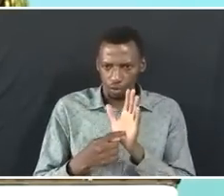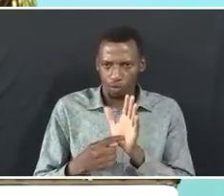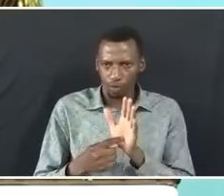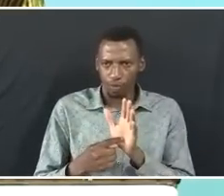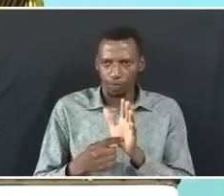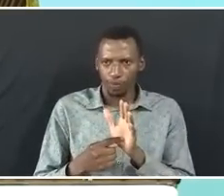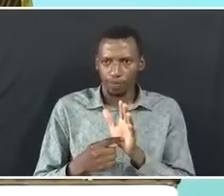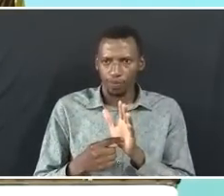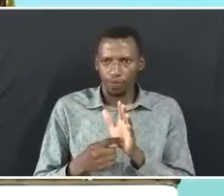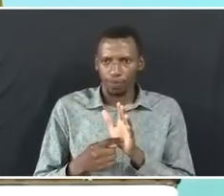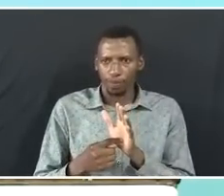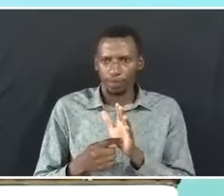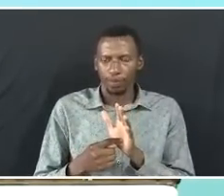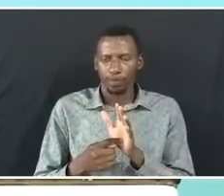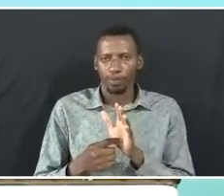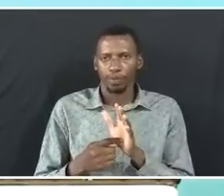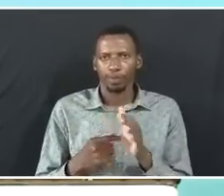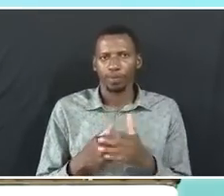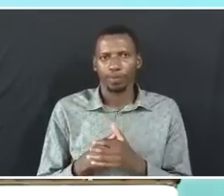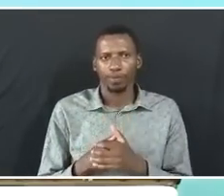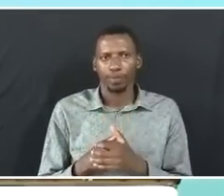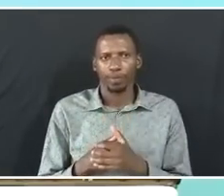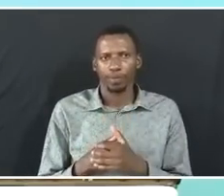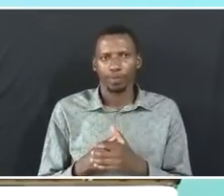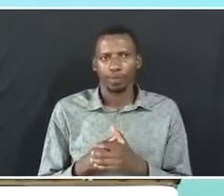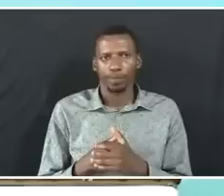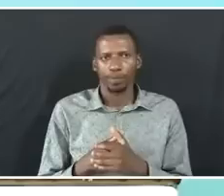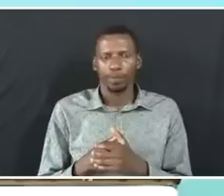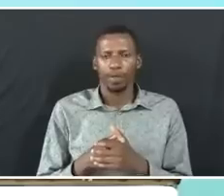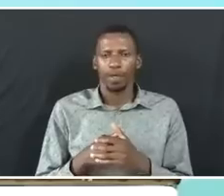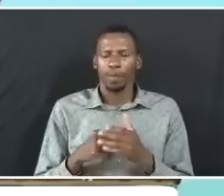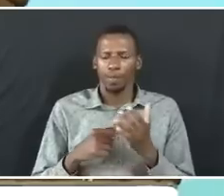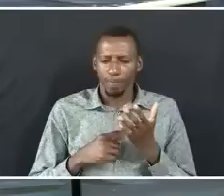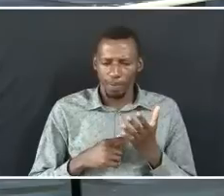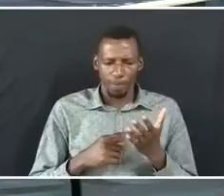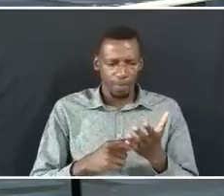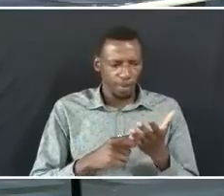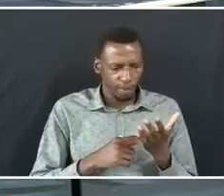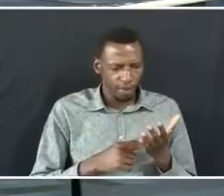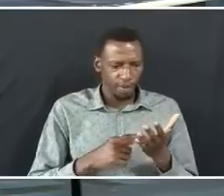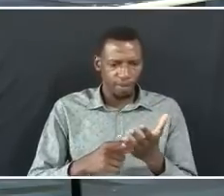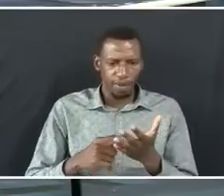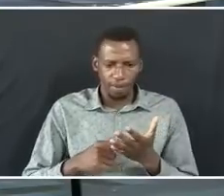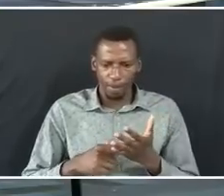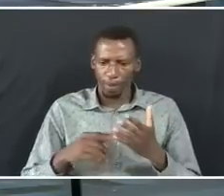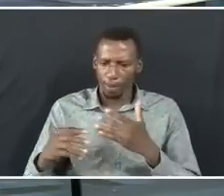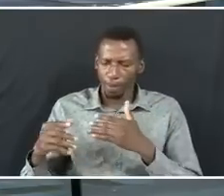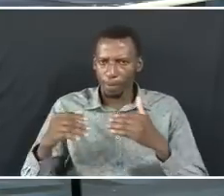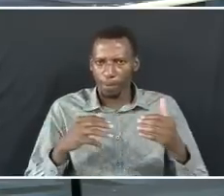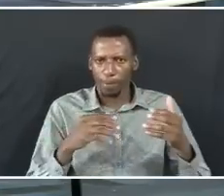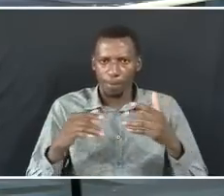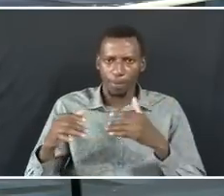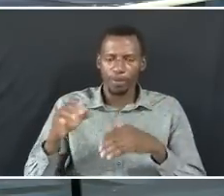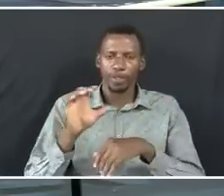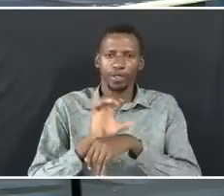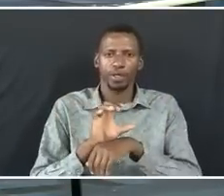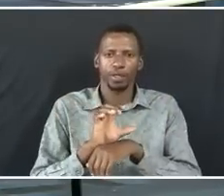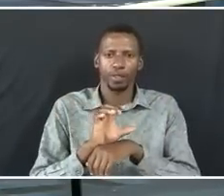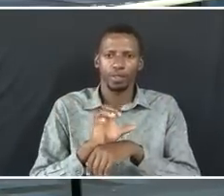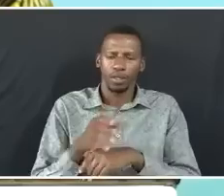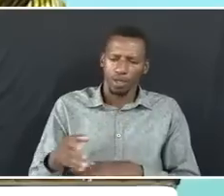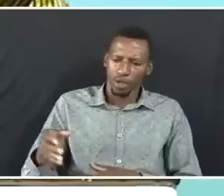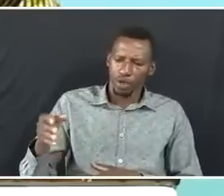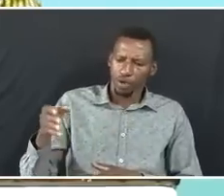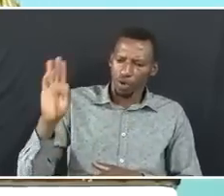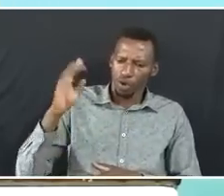a misapprehension. There was a debate in church over God calling David a man